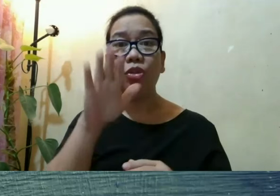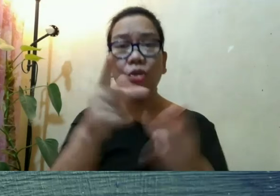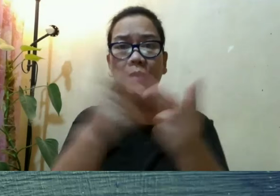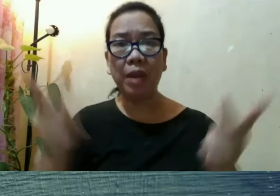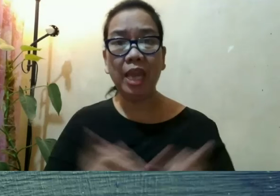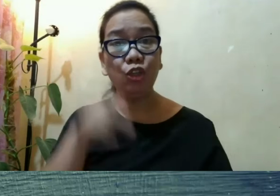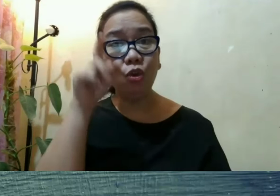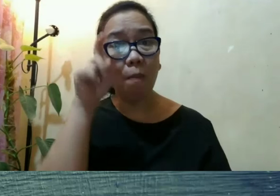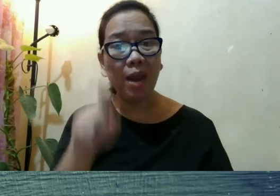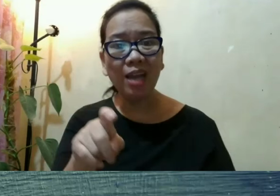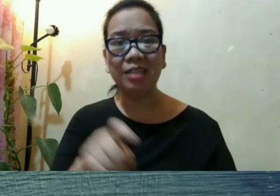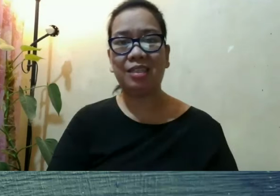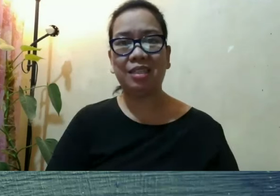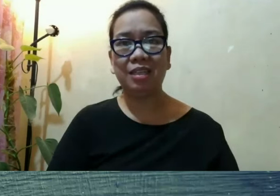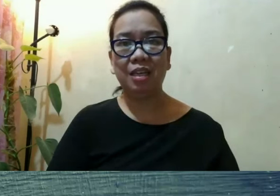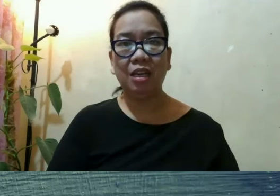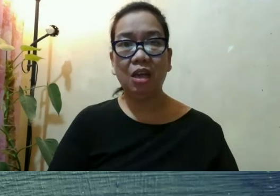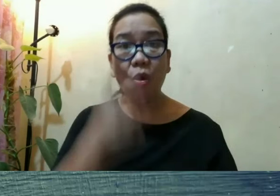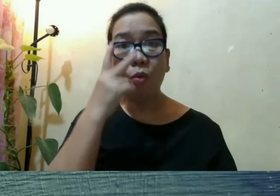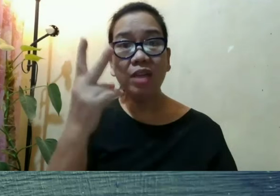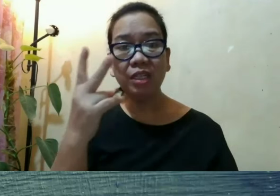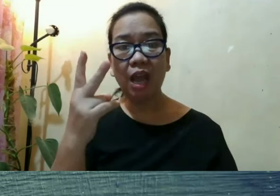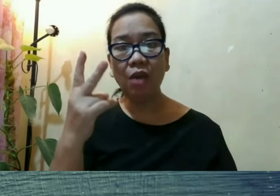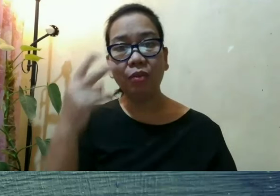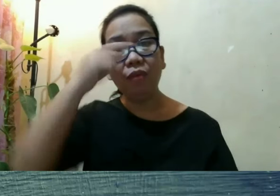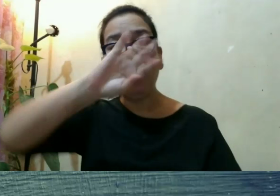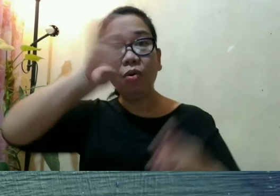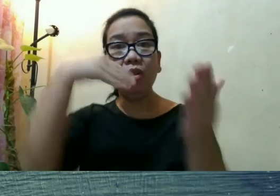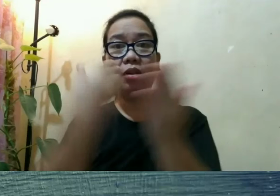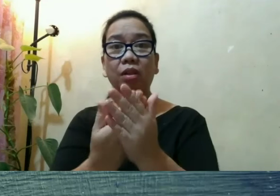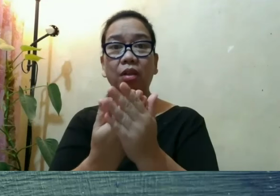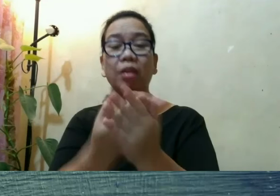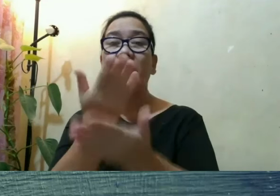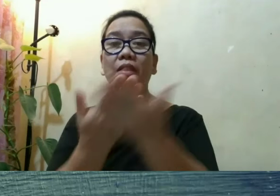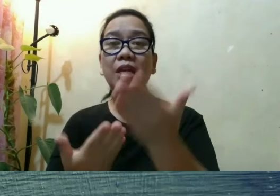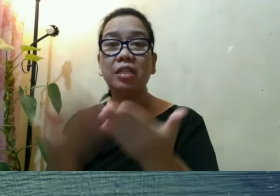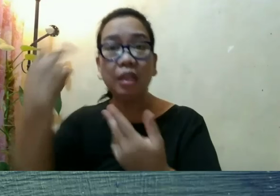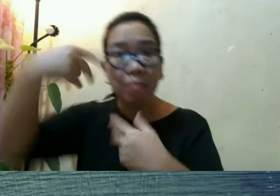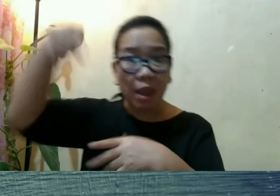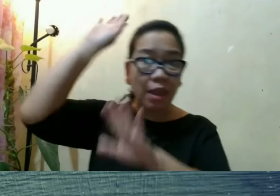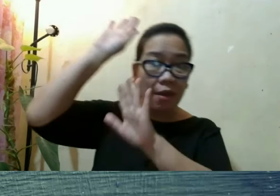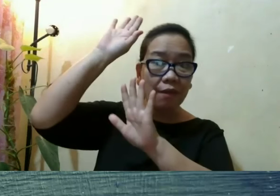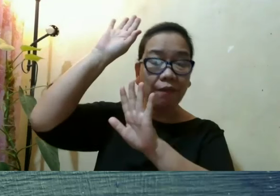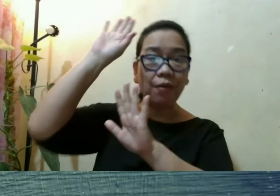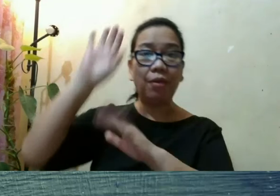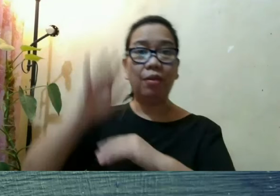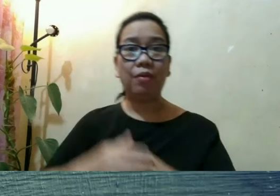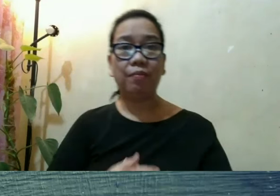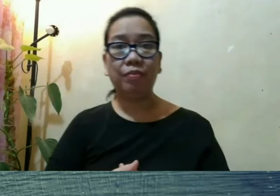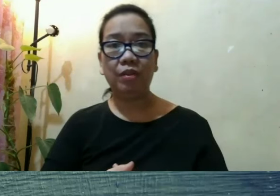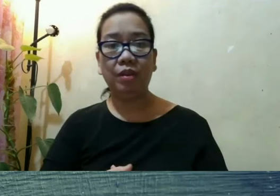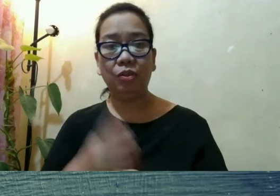are on your place, you must watch out for all the things that might